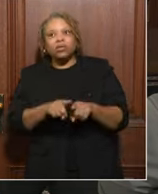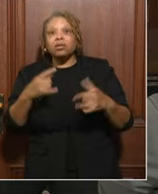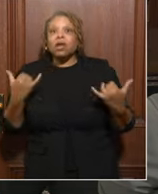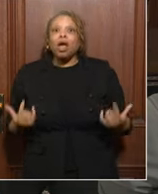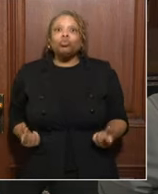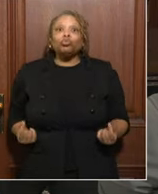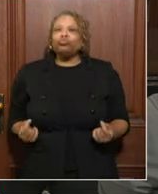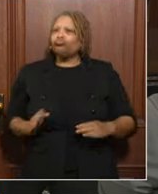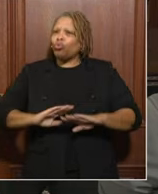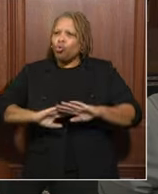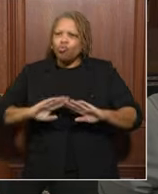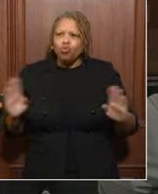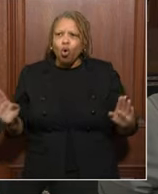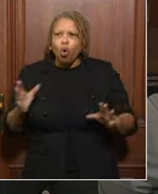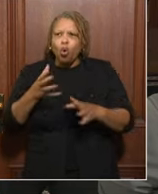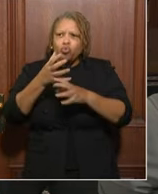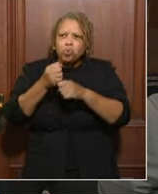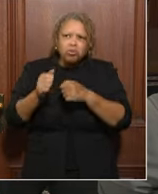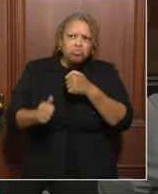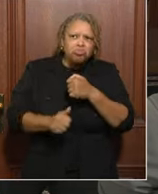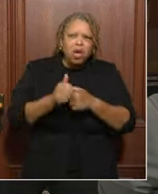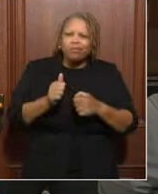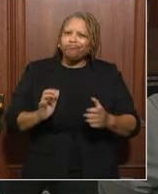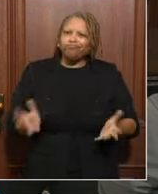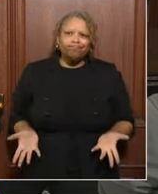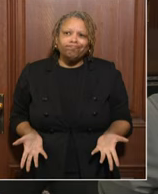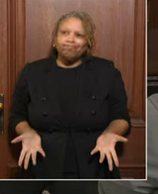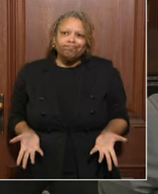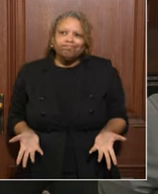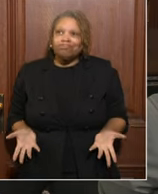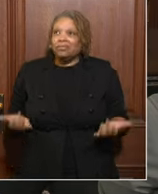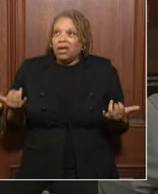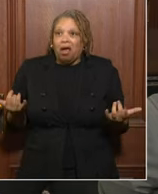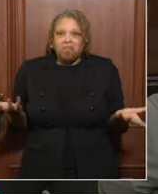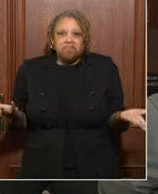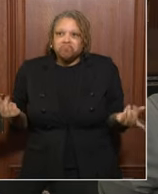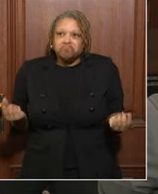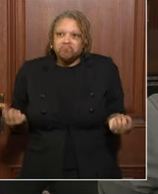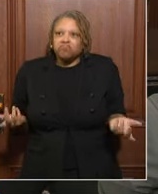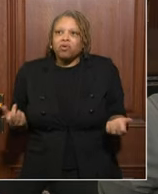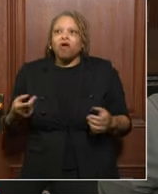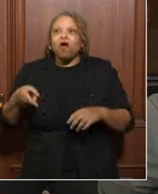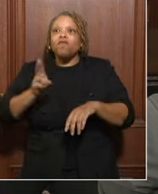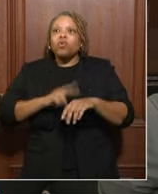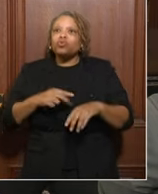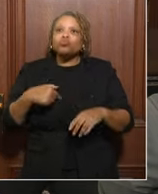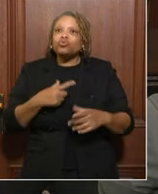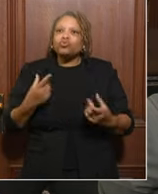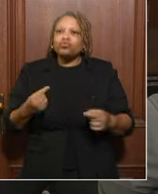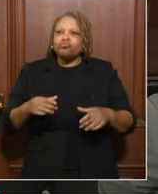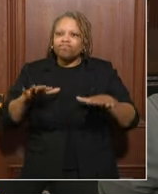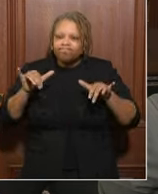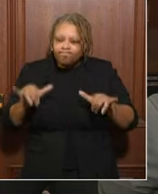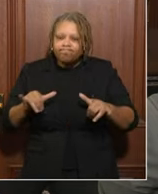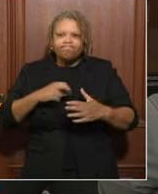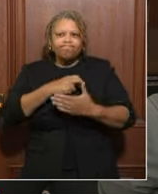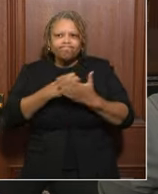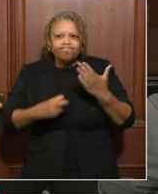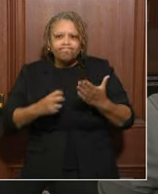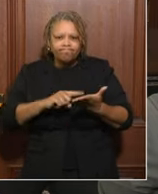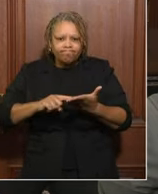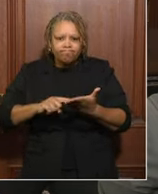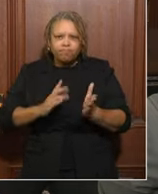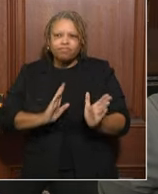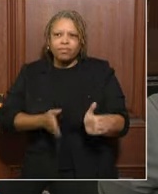Columbia on Election Day. And clearly, we have to continue to stay connected and dialed in with our intel team and partners to ensure that nothing comes